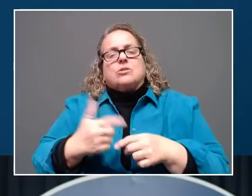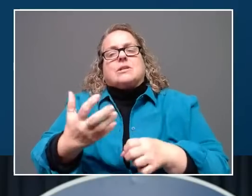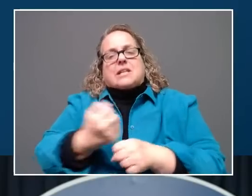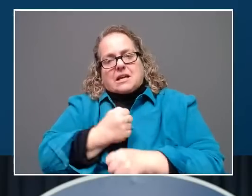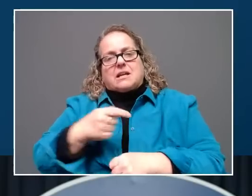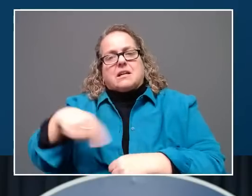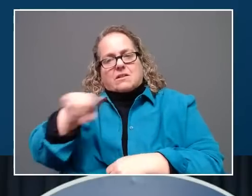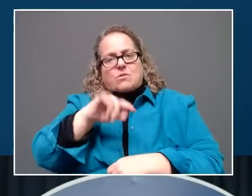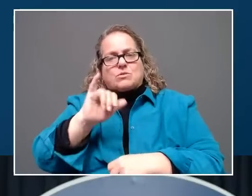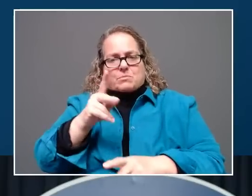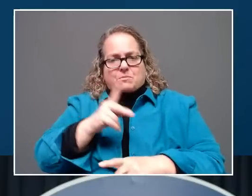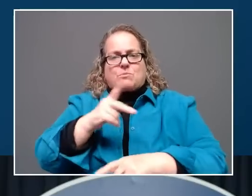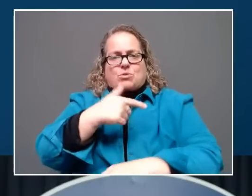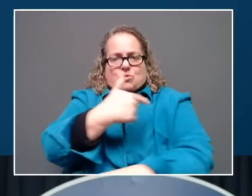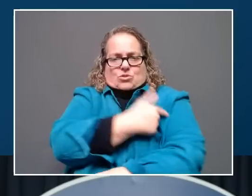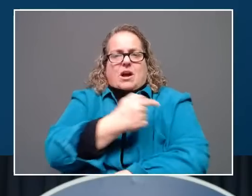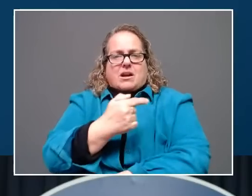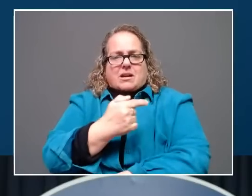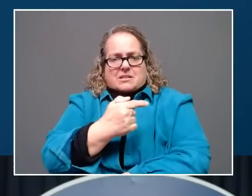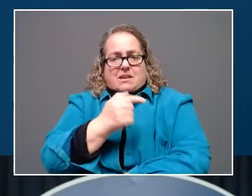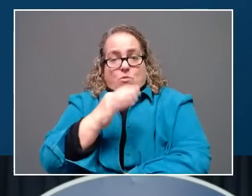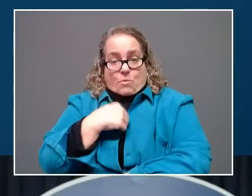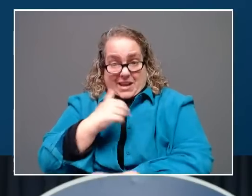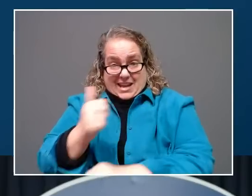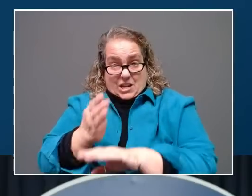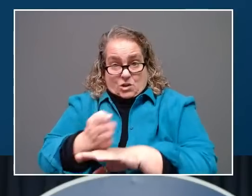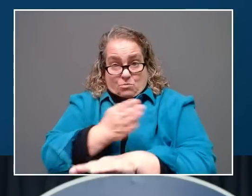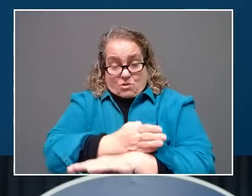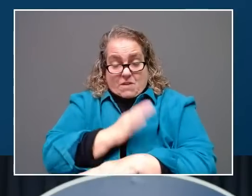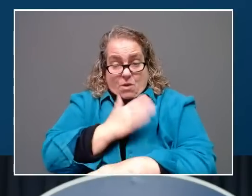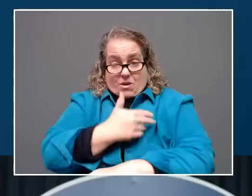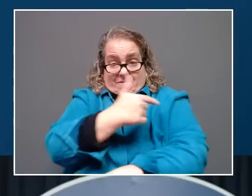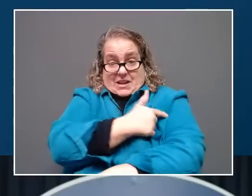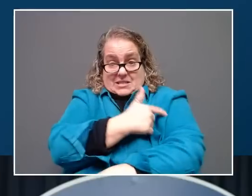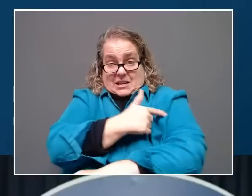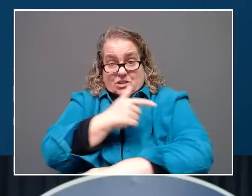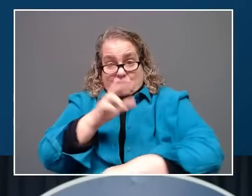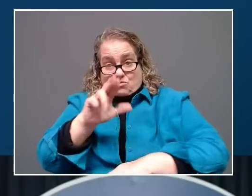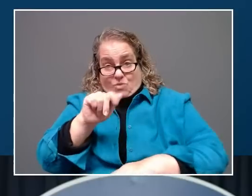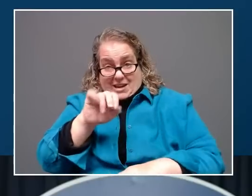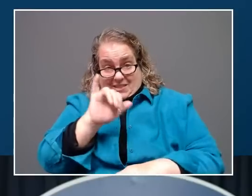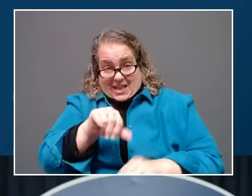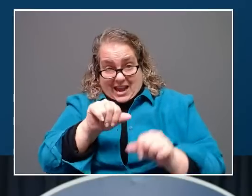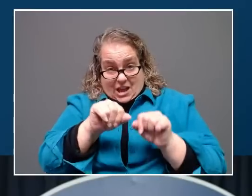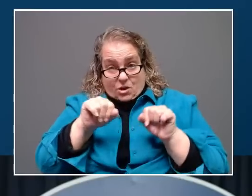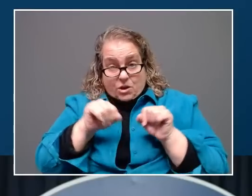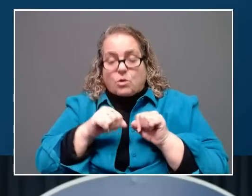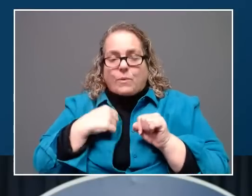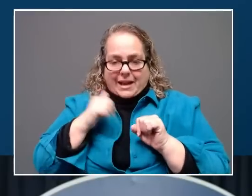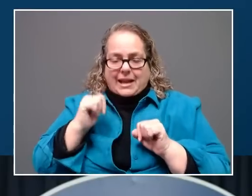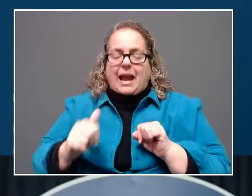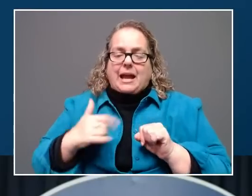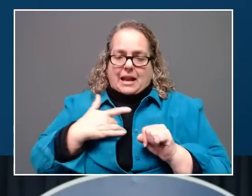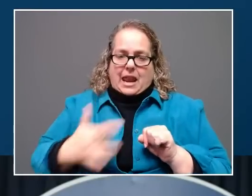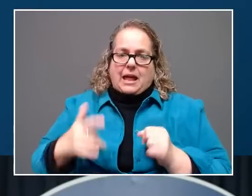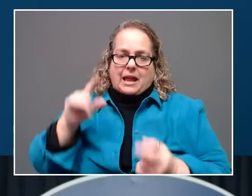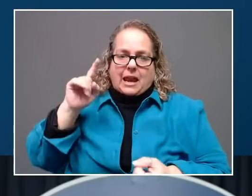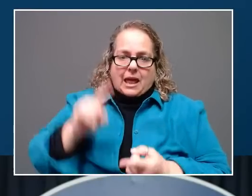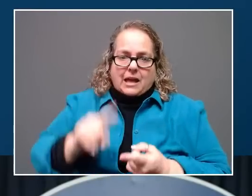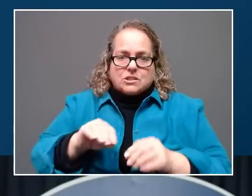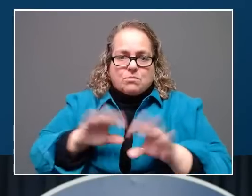this is the area where if we could improve our vaccination rate, we would likely lessen the spread of any future